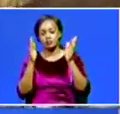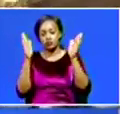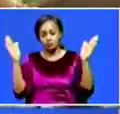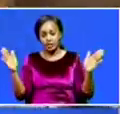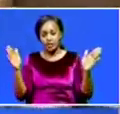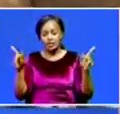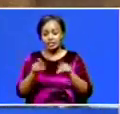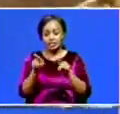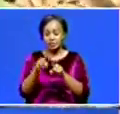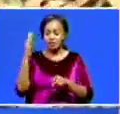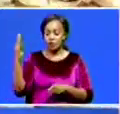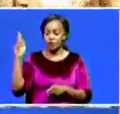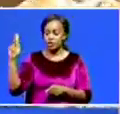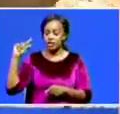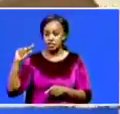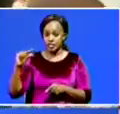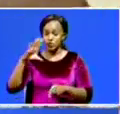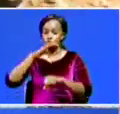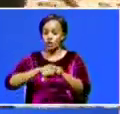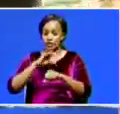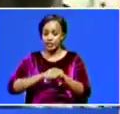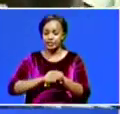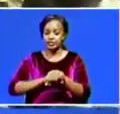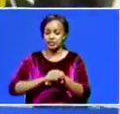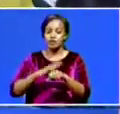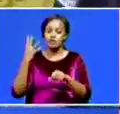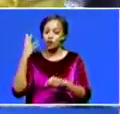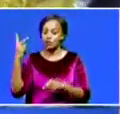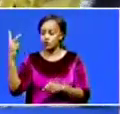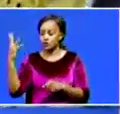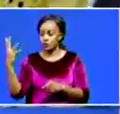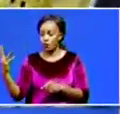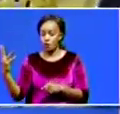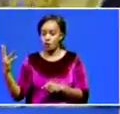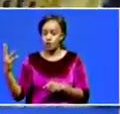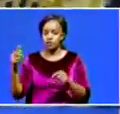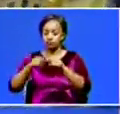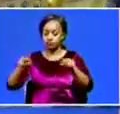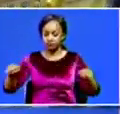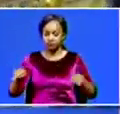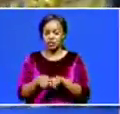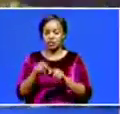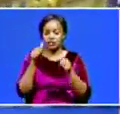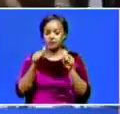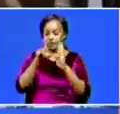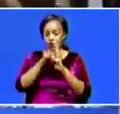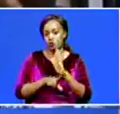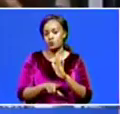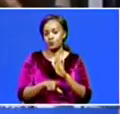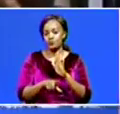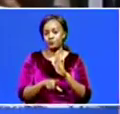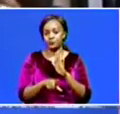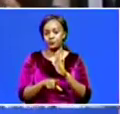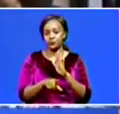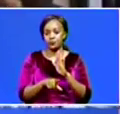per 4 kg carton on the higher end and 424 shillings per 4 kg carton on the lower end.